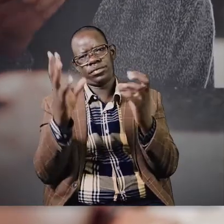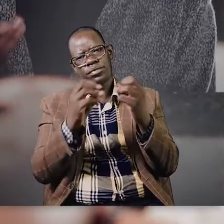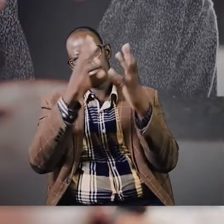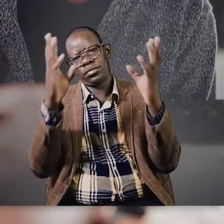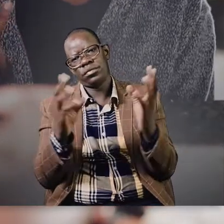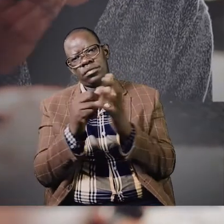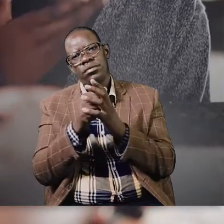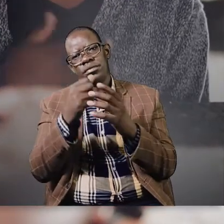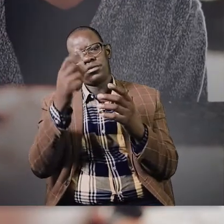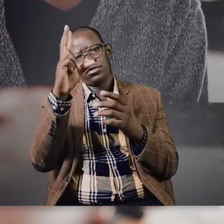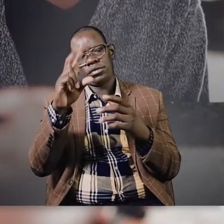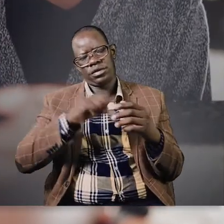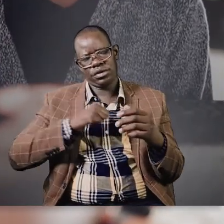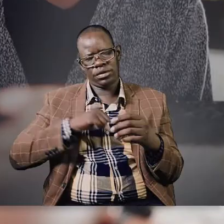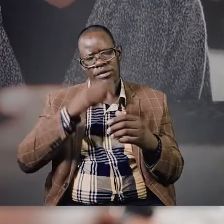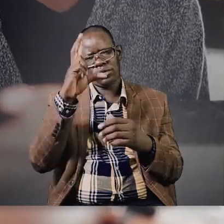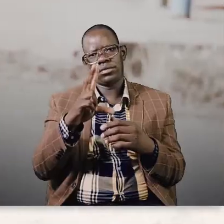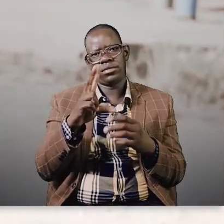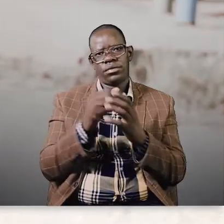cause respiratory diseases to people.